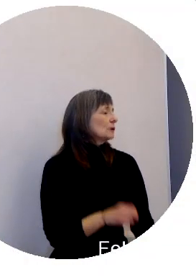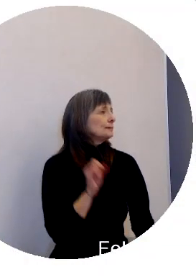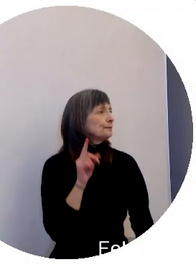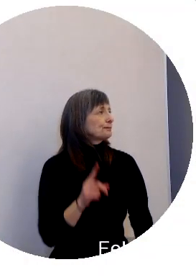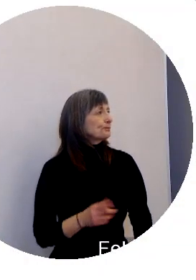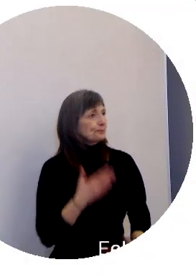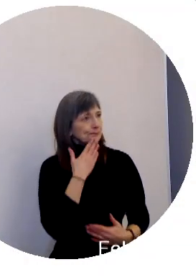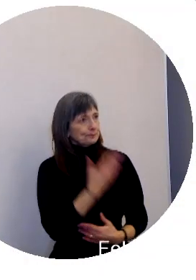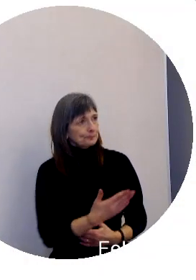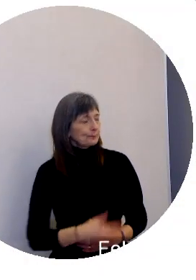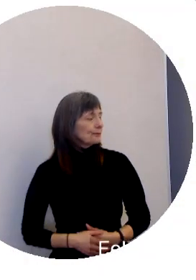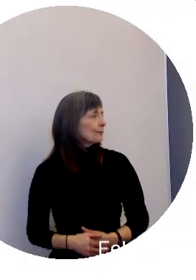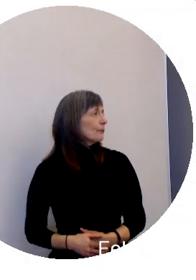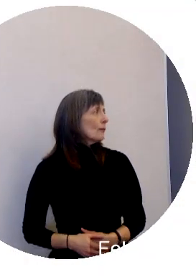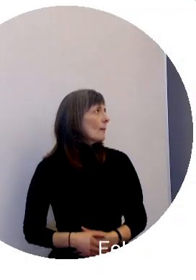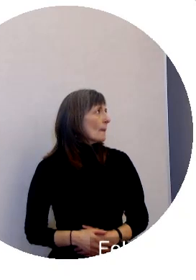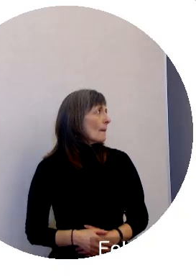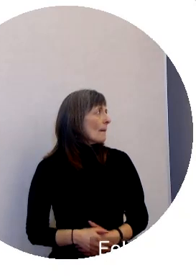Okay, thank you, Mr.